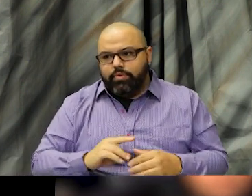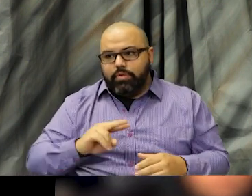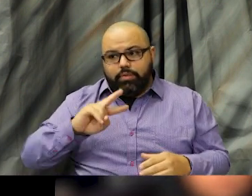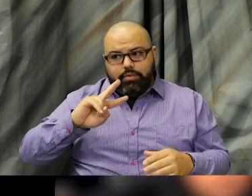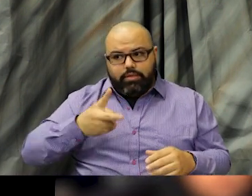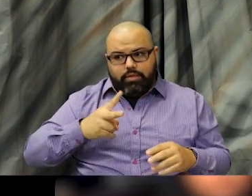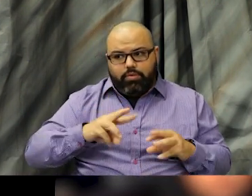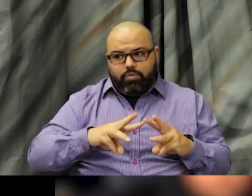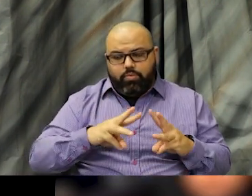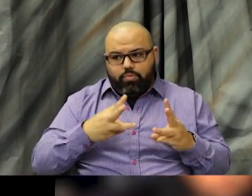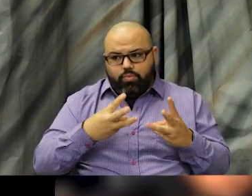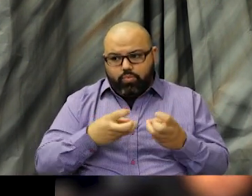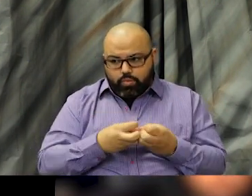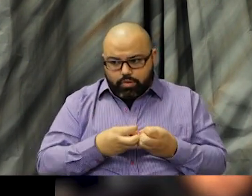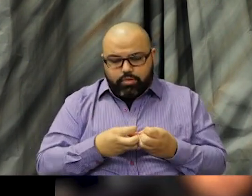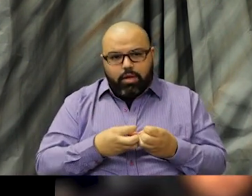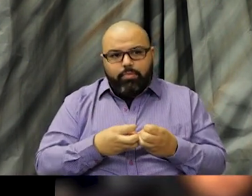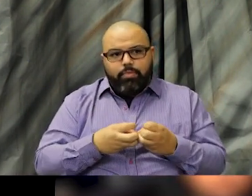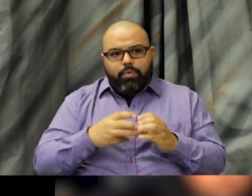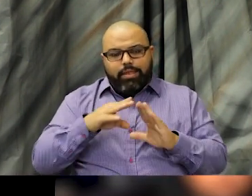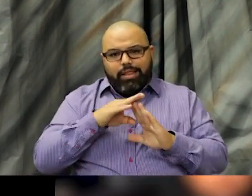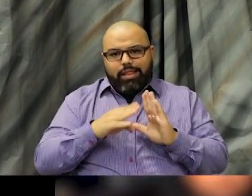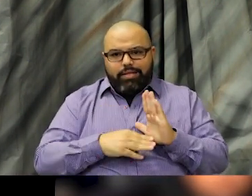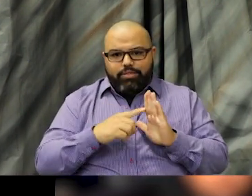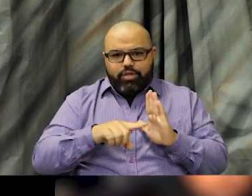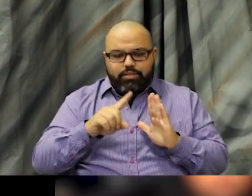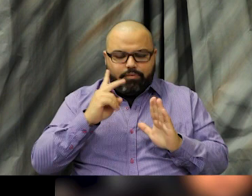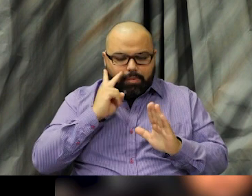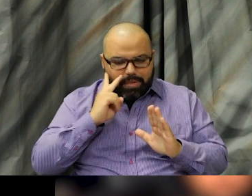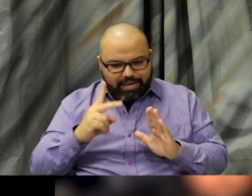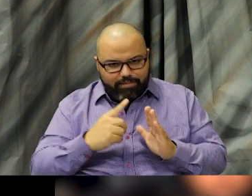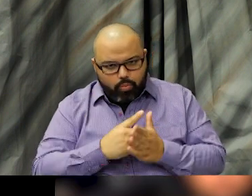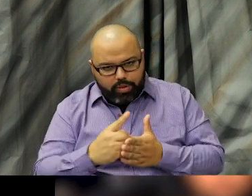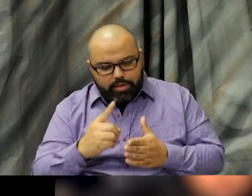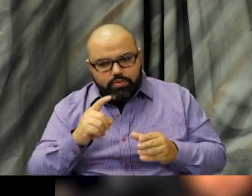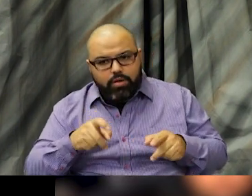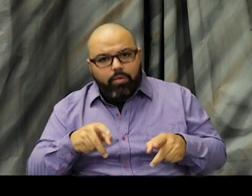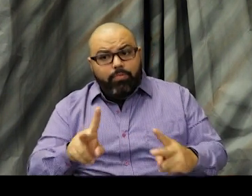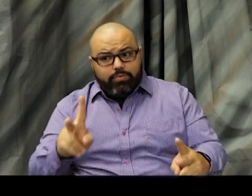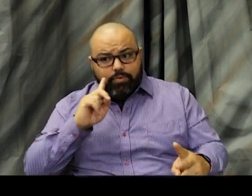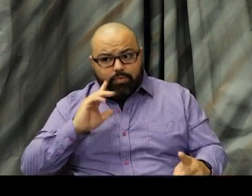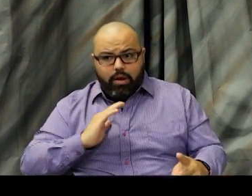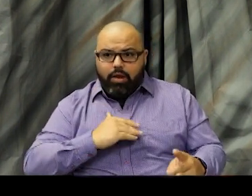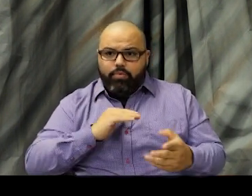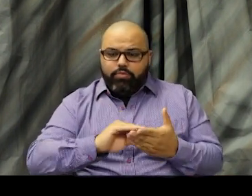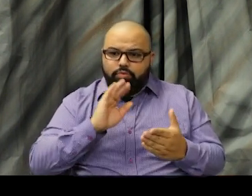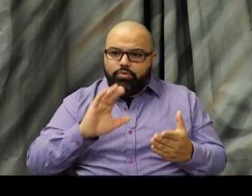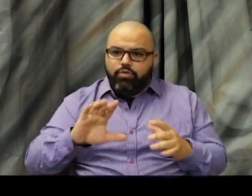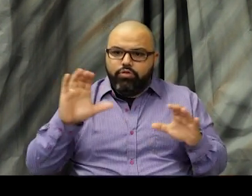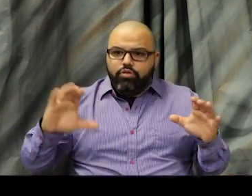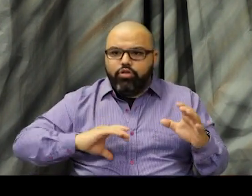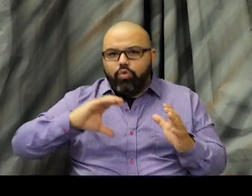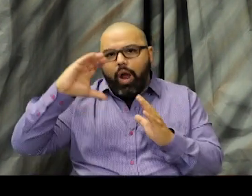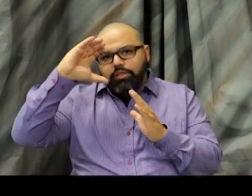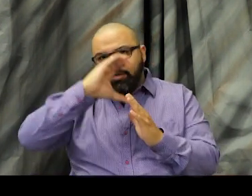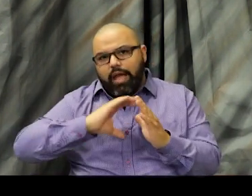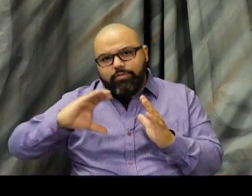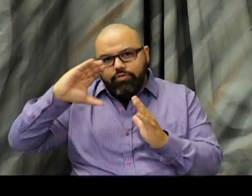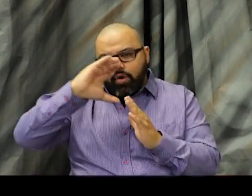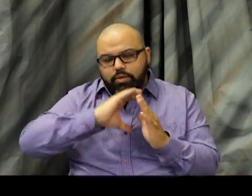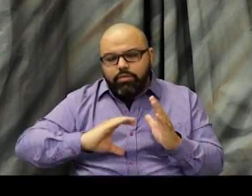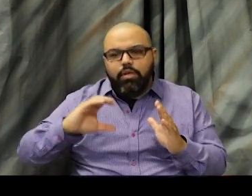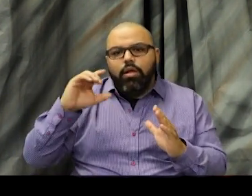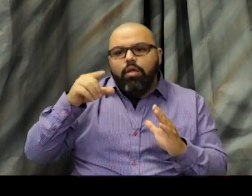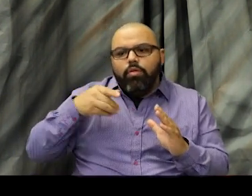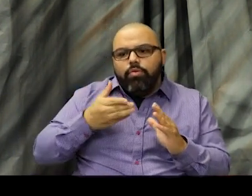workshop within the lesson checklist on our peak of the week was an opportunity for our students to do a scavenger hunt